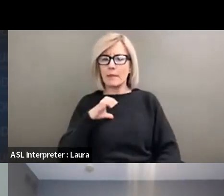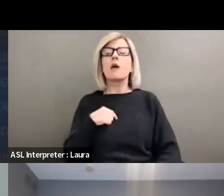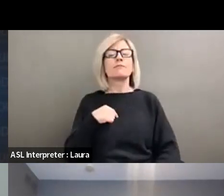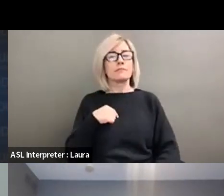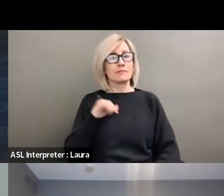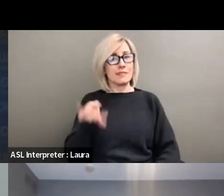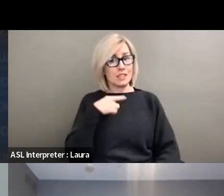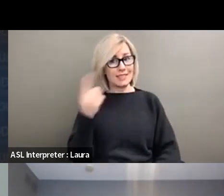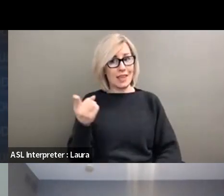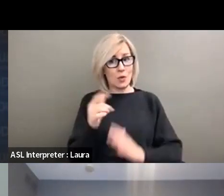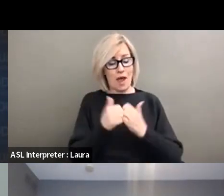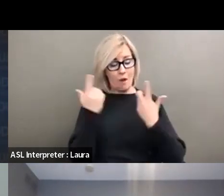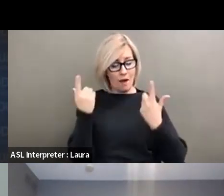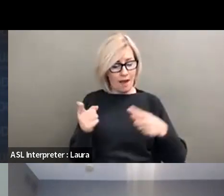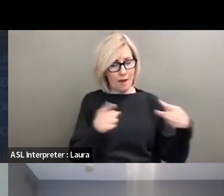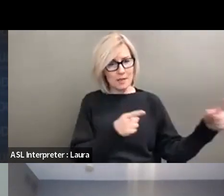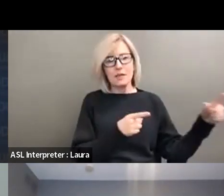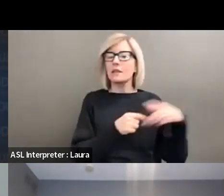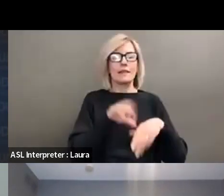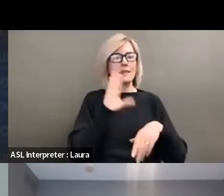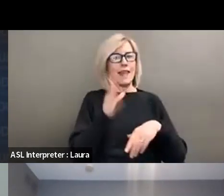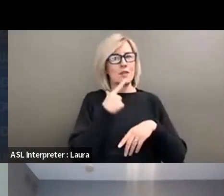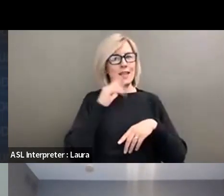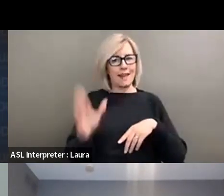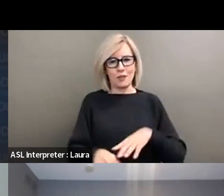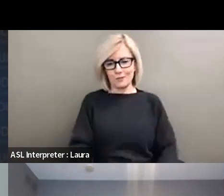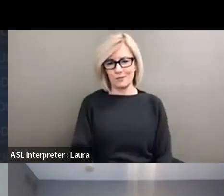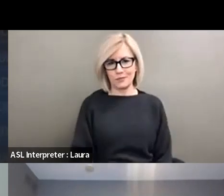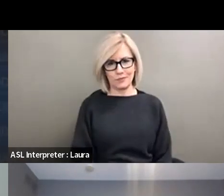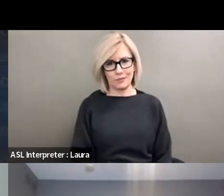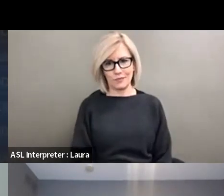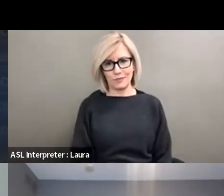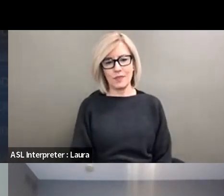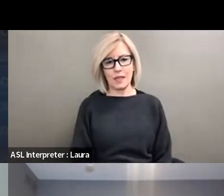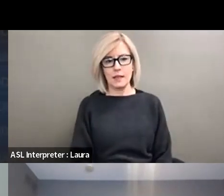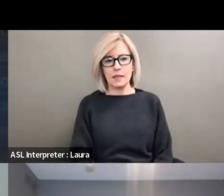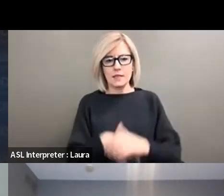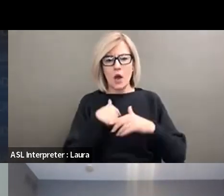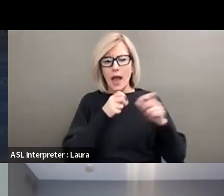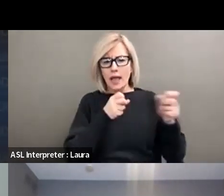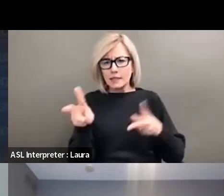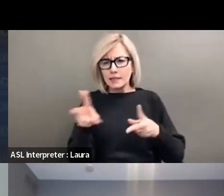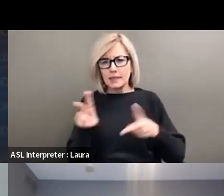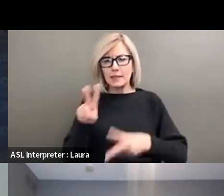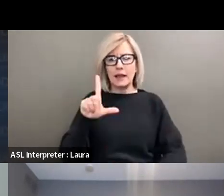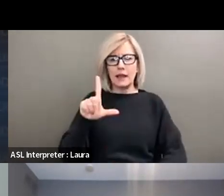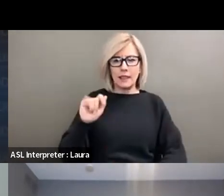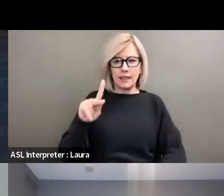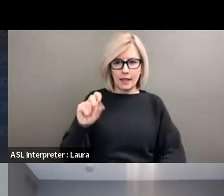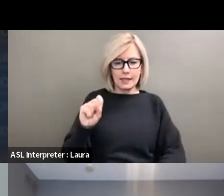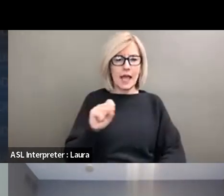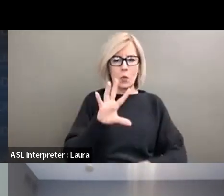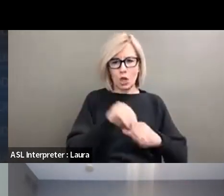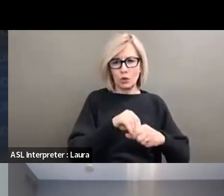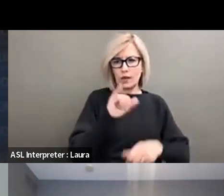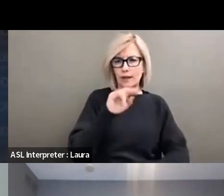you how the session goes, you know, never say never. So I put in some links there. I will put those in InfoNet too. I